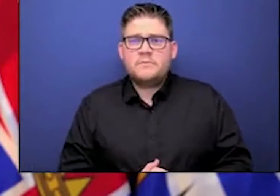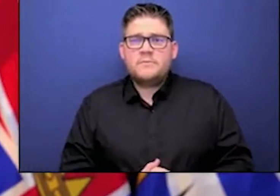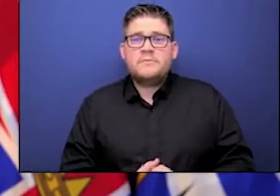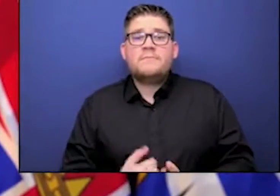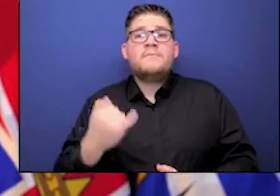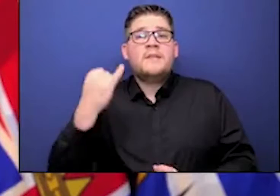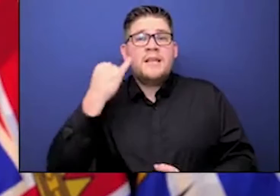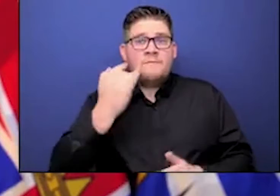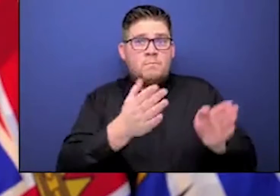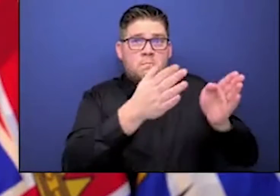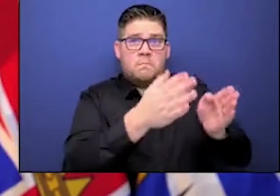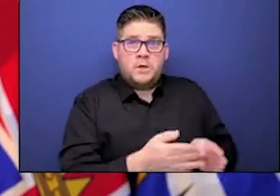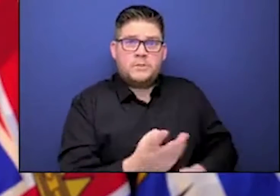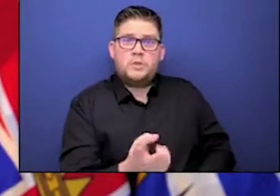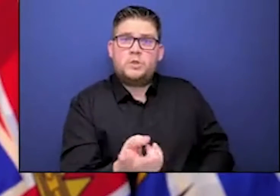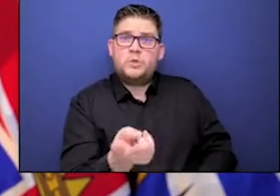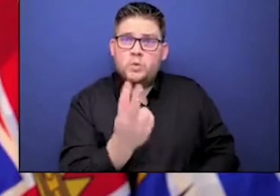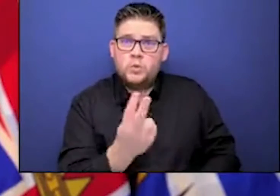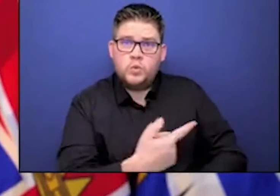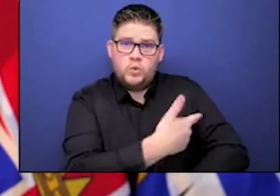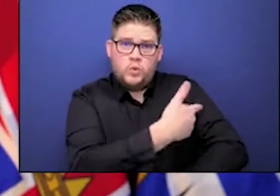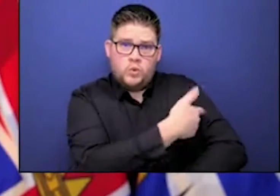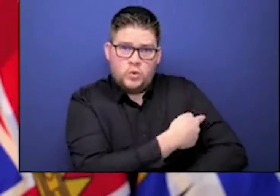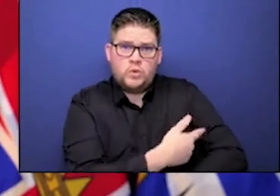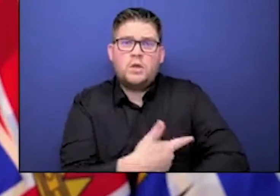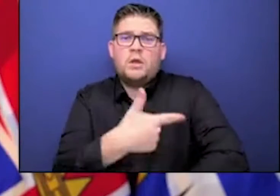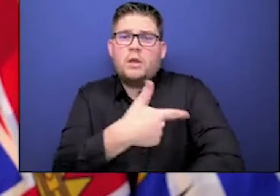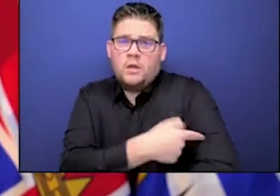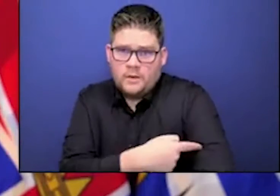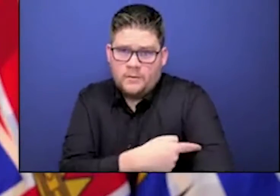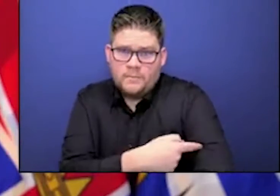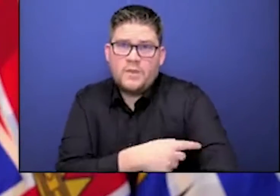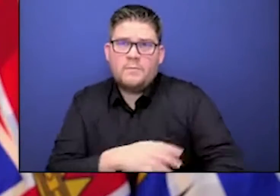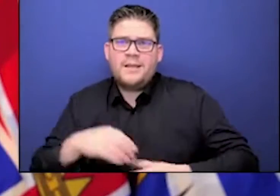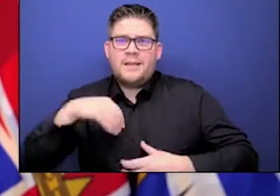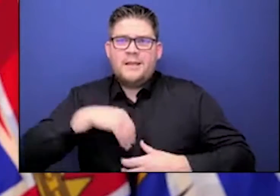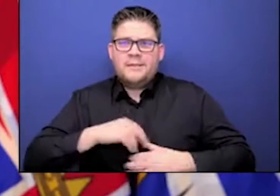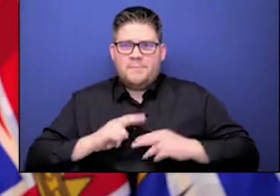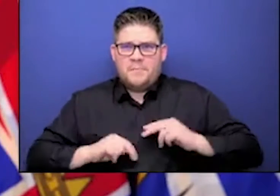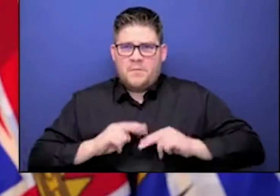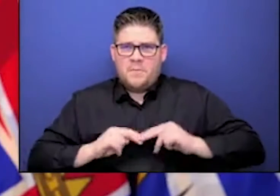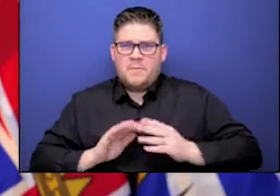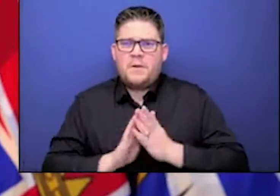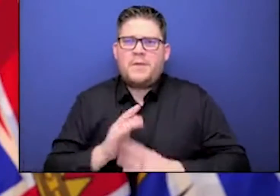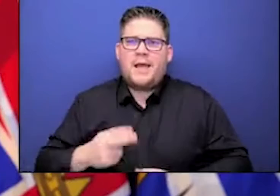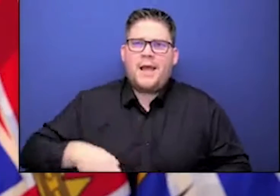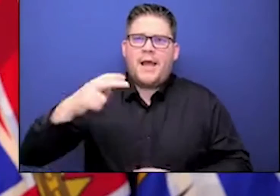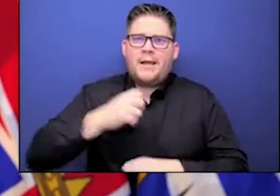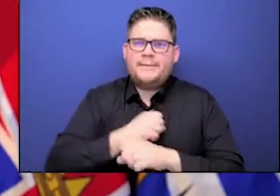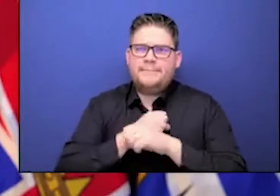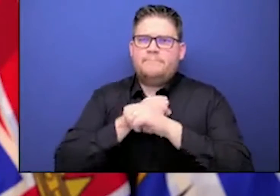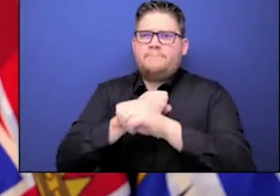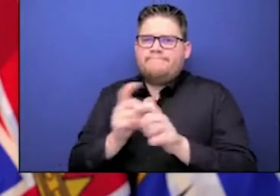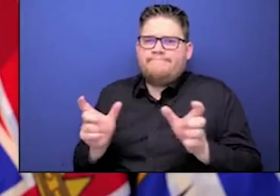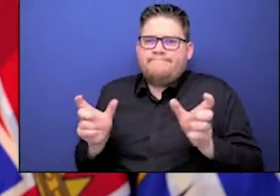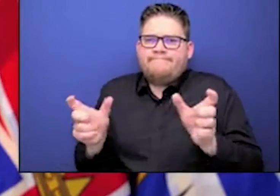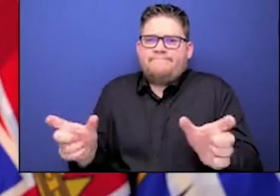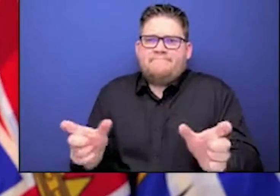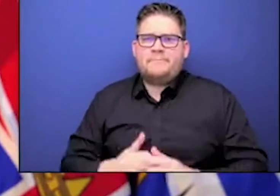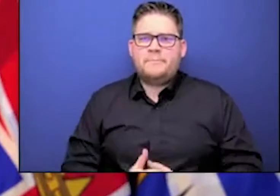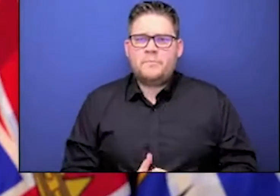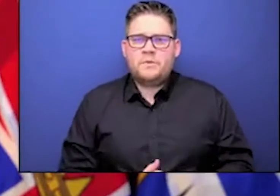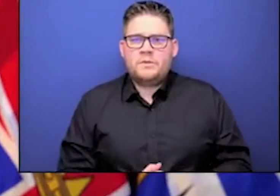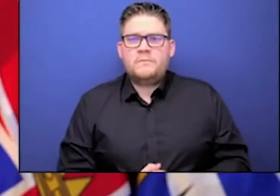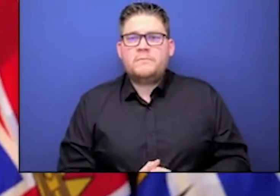12 weeks or later also had much higher protection from that vaccine. So the bottom line, which the WHO